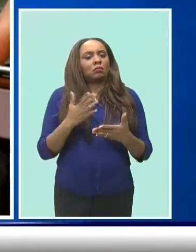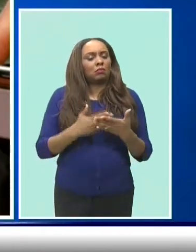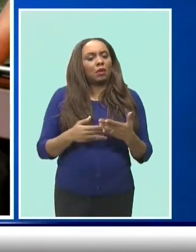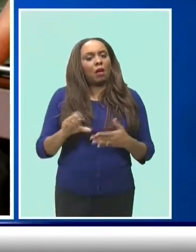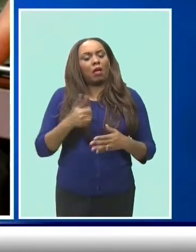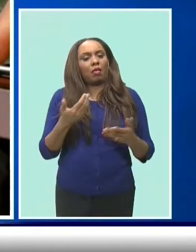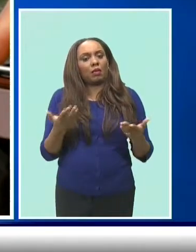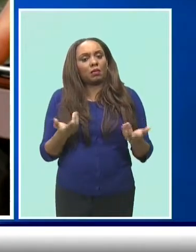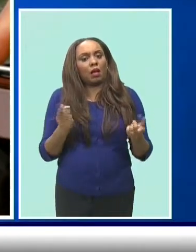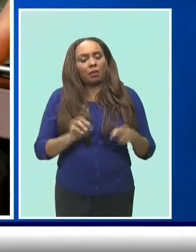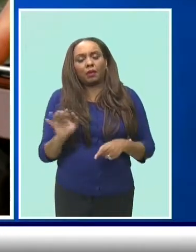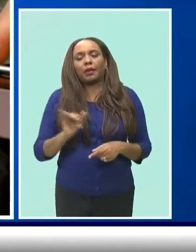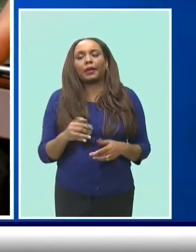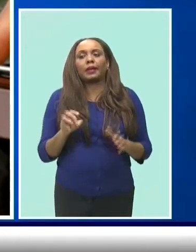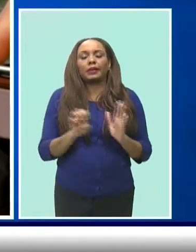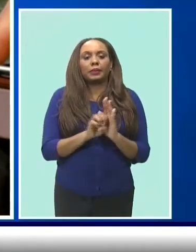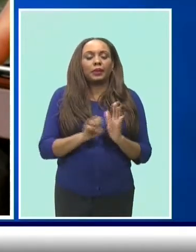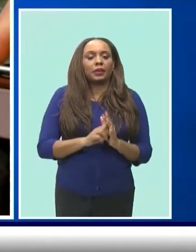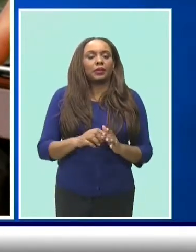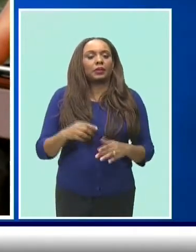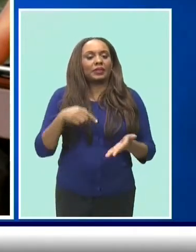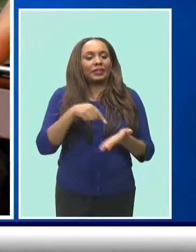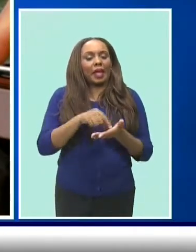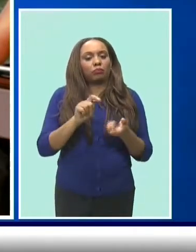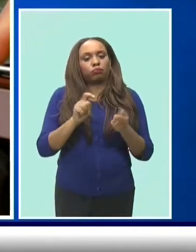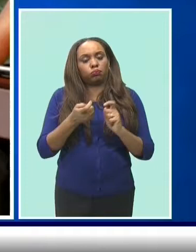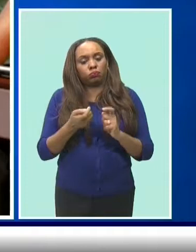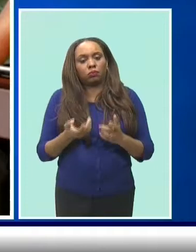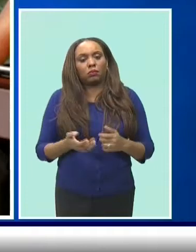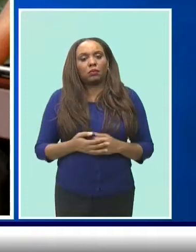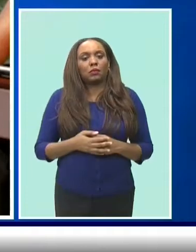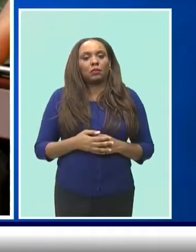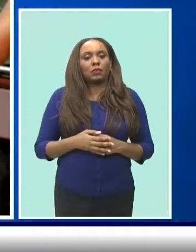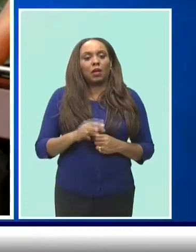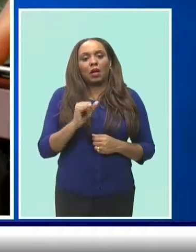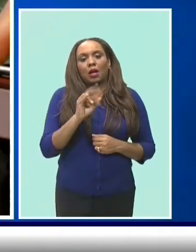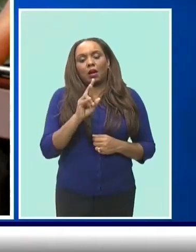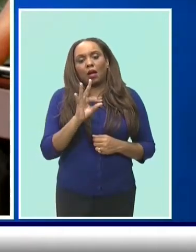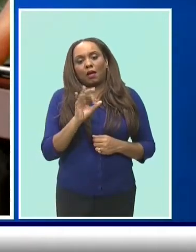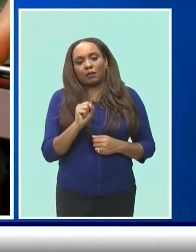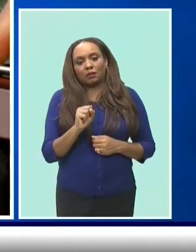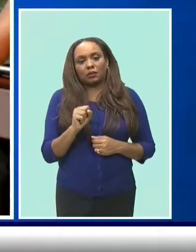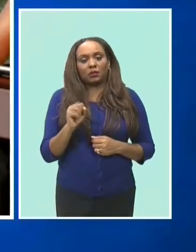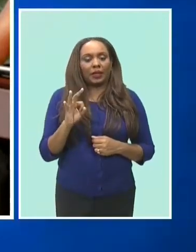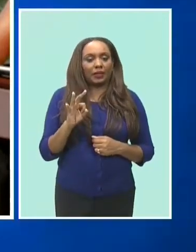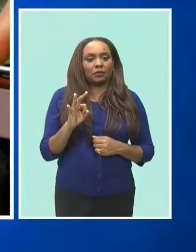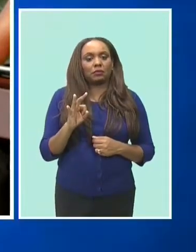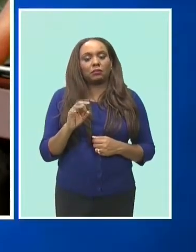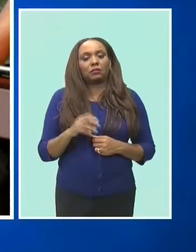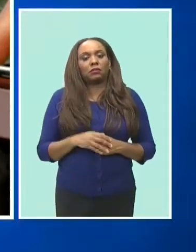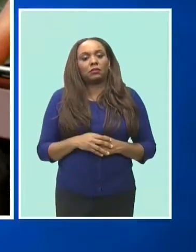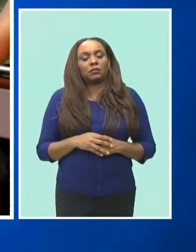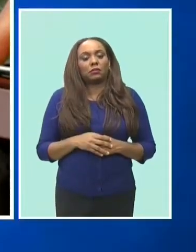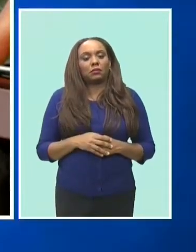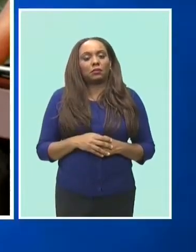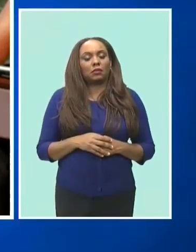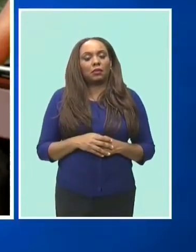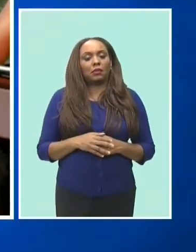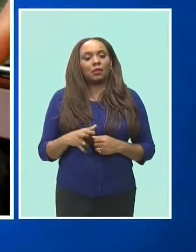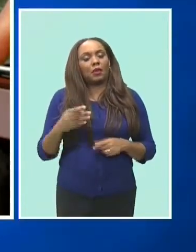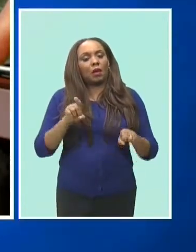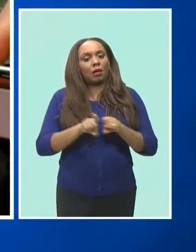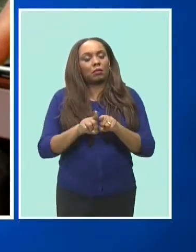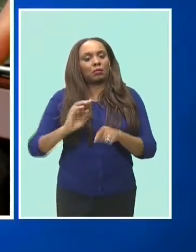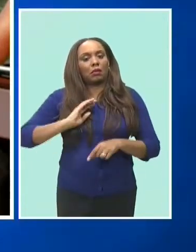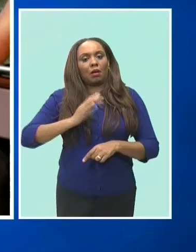year. The government has restructured its debt. We have the adoption of the IFRS 9 standard, and generally speaking, in terms of our